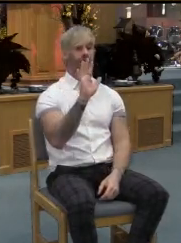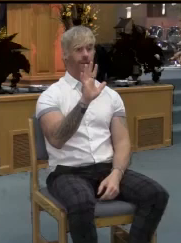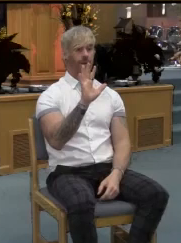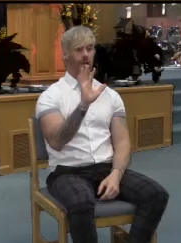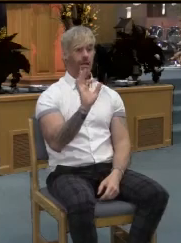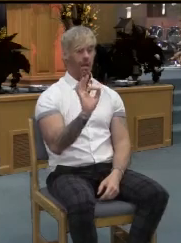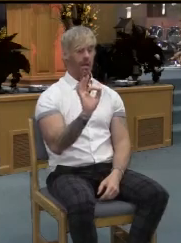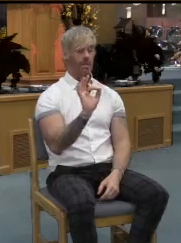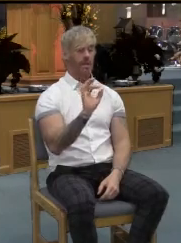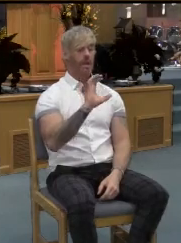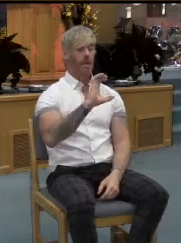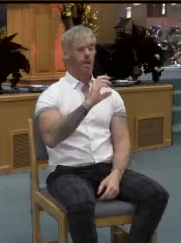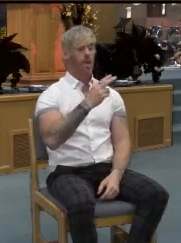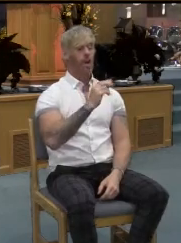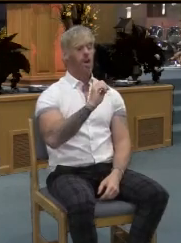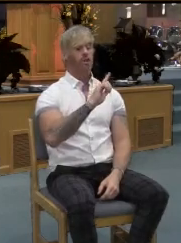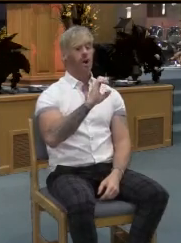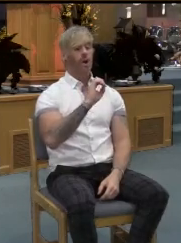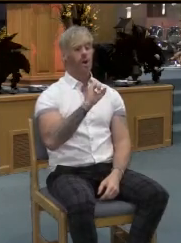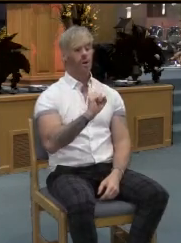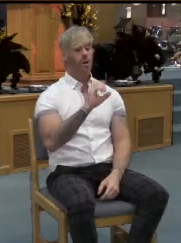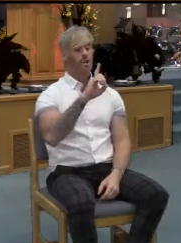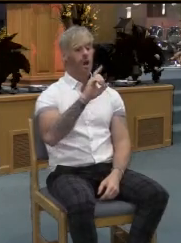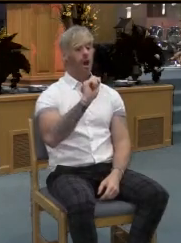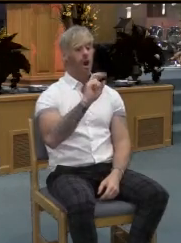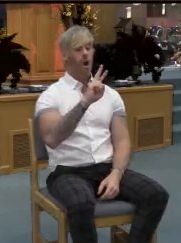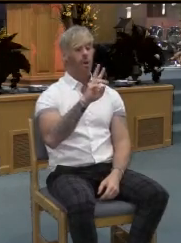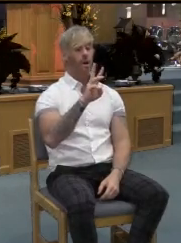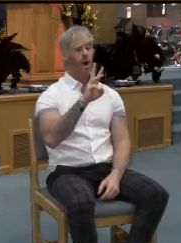Charles Darwin published,